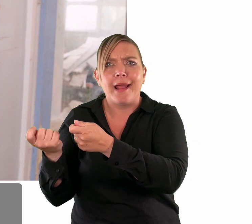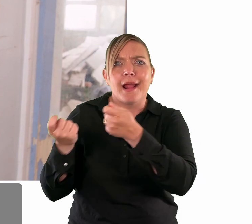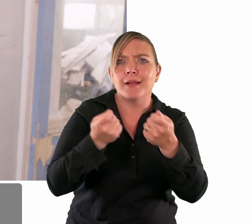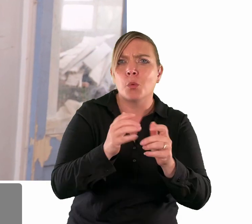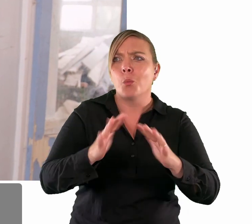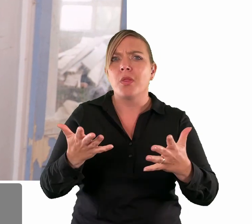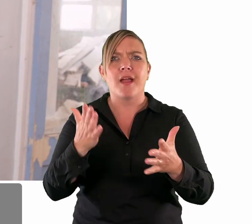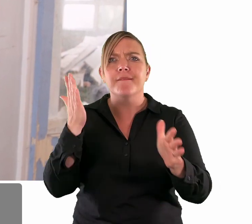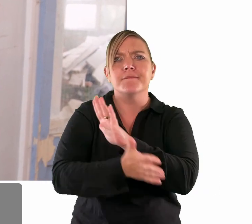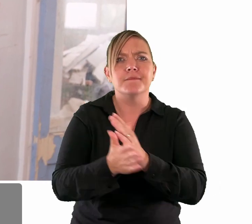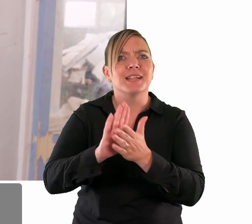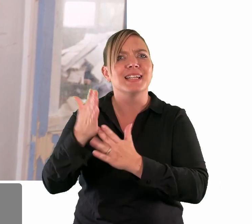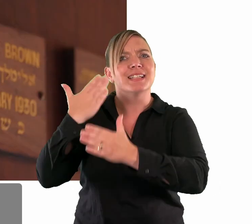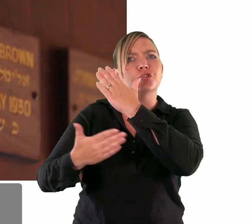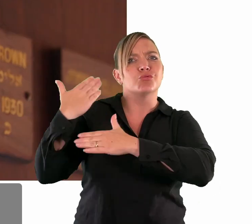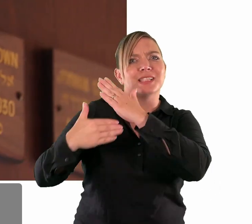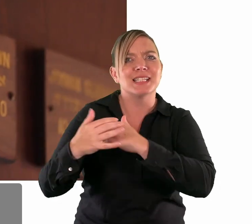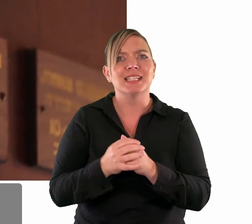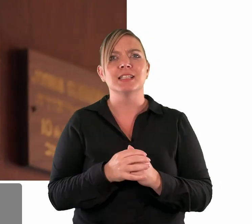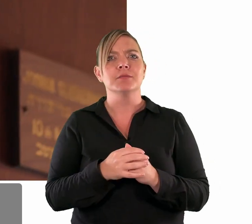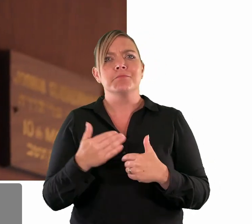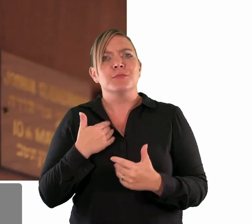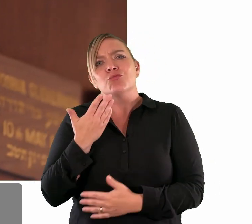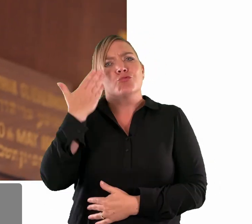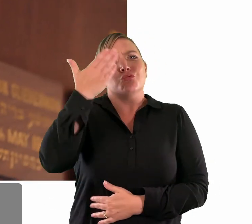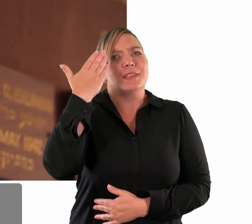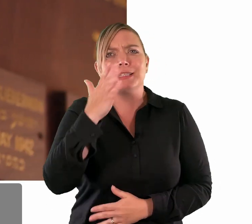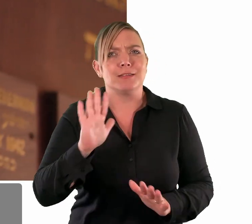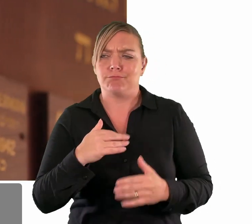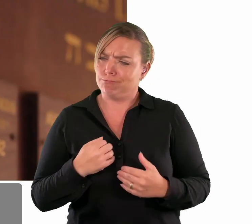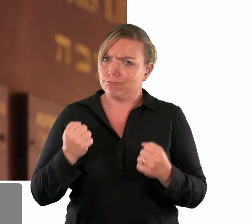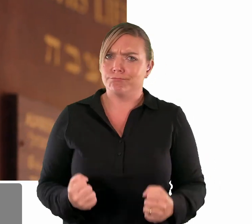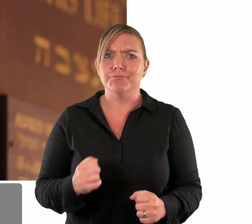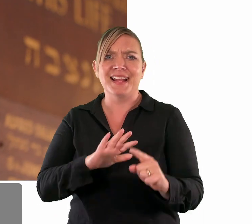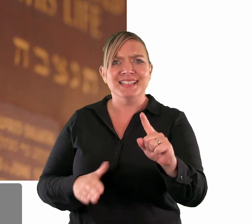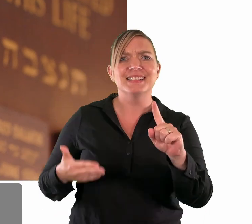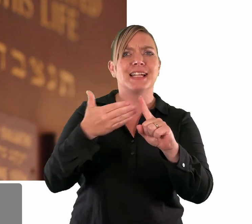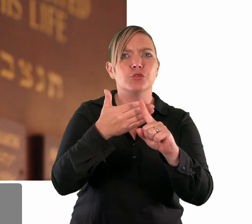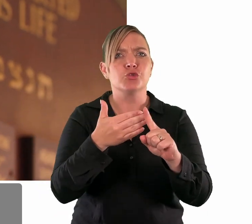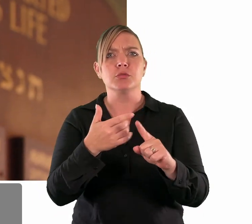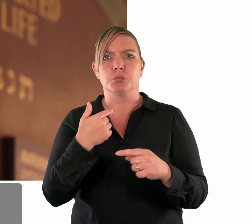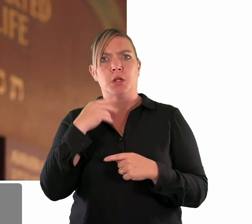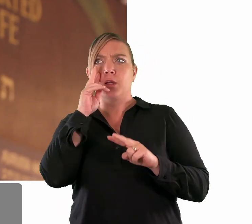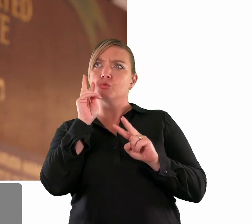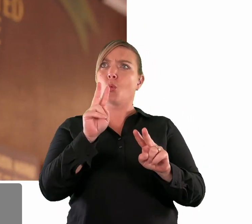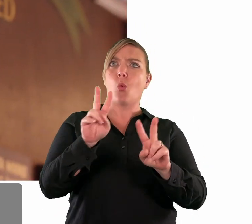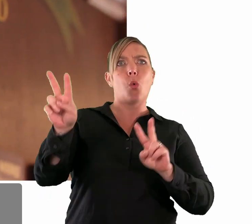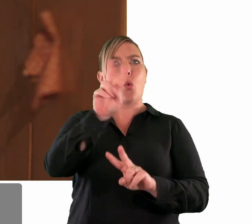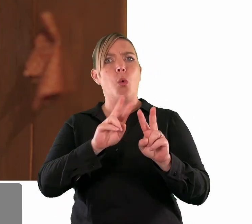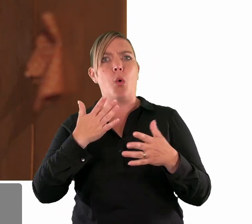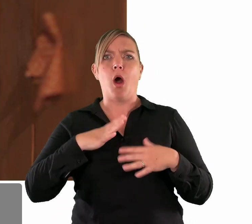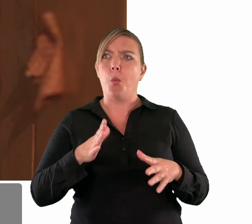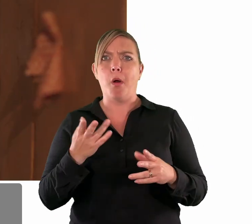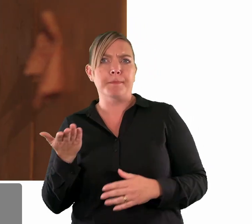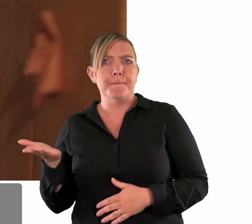dream, there is intentions. And the intentions for me from the day I saw this building was to bring it back to life. From the outside, you'll